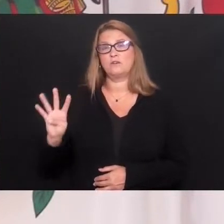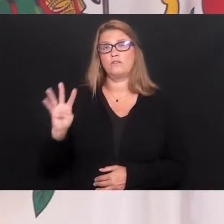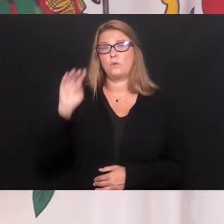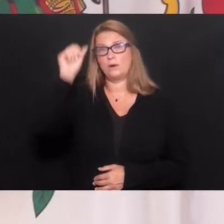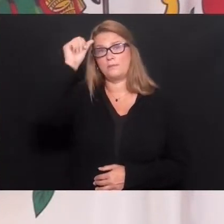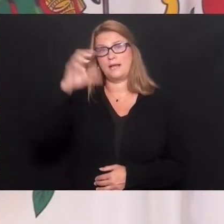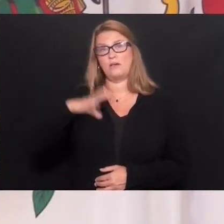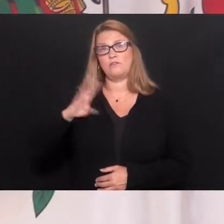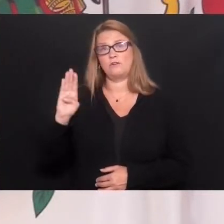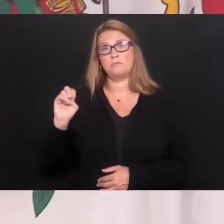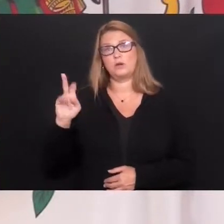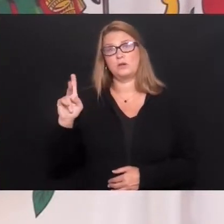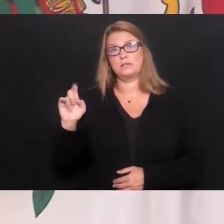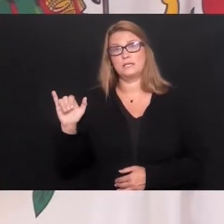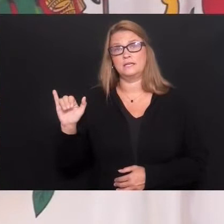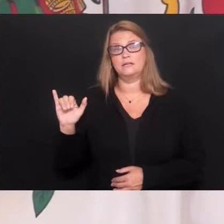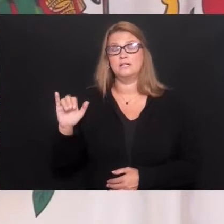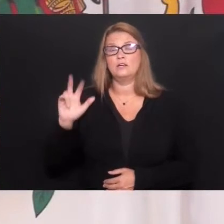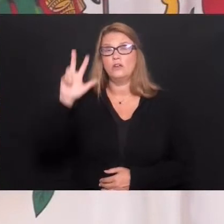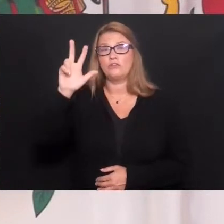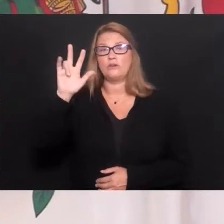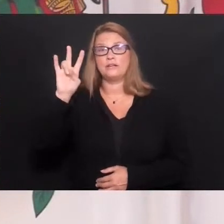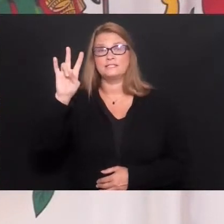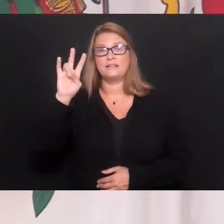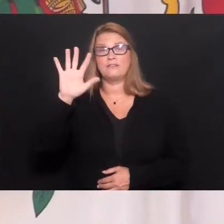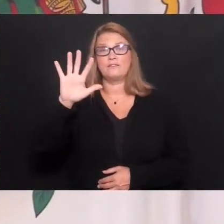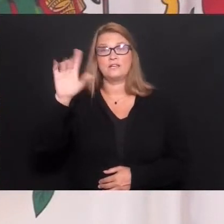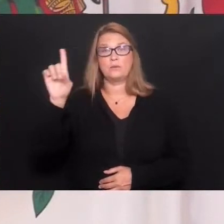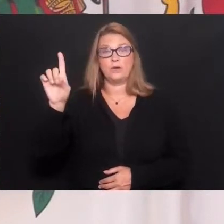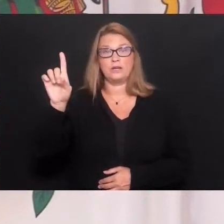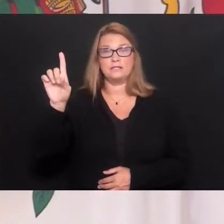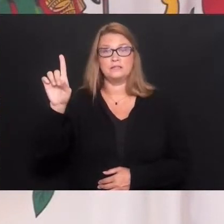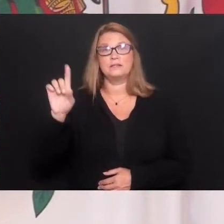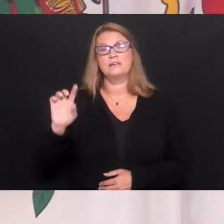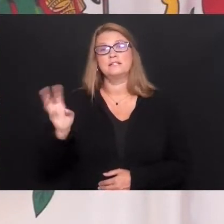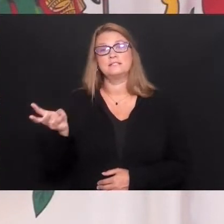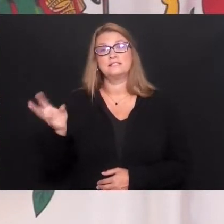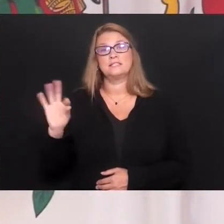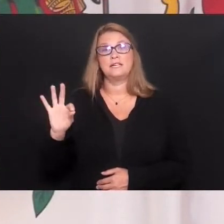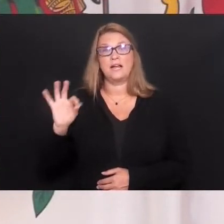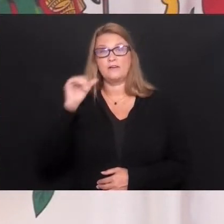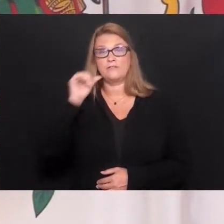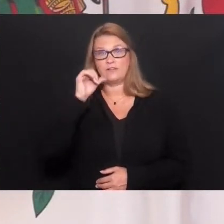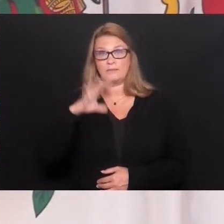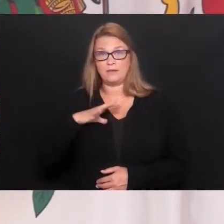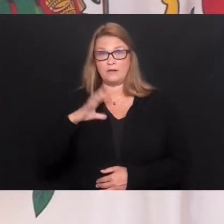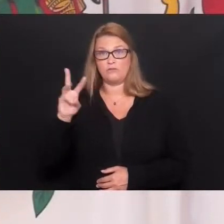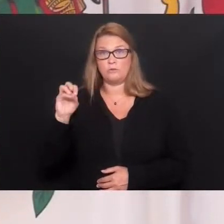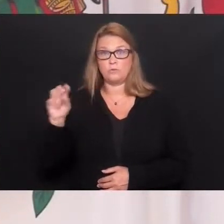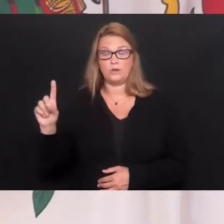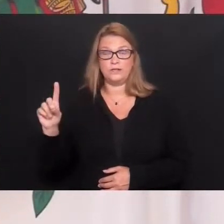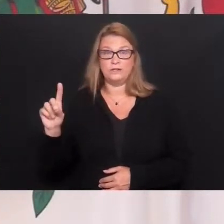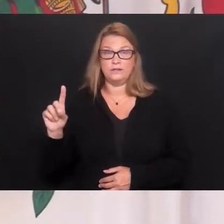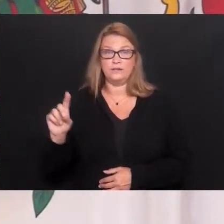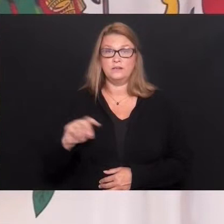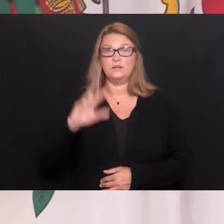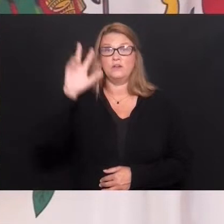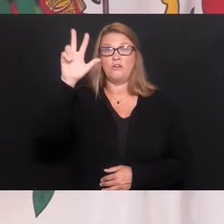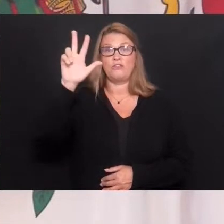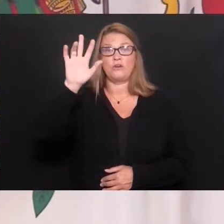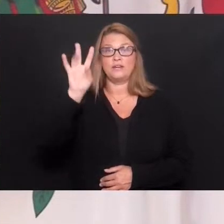male from Berkeley County. The 3,751st death, a 69-year-old female from Wood County.